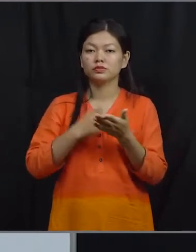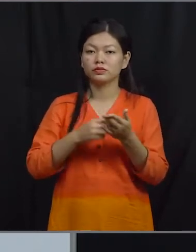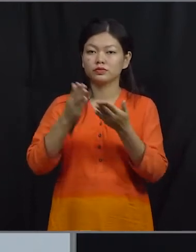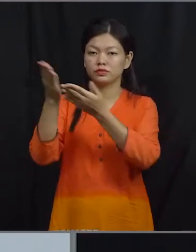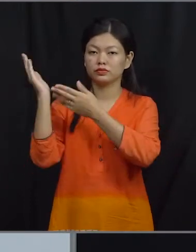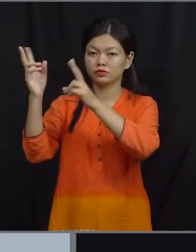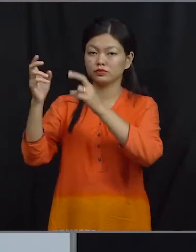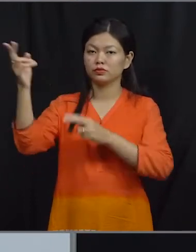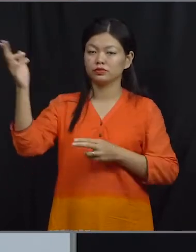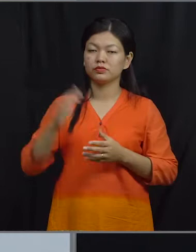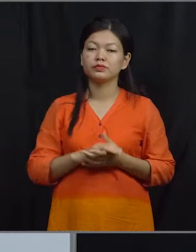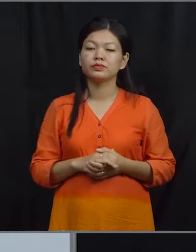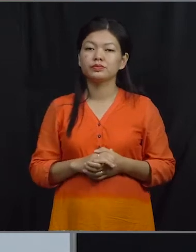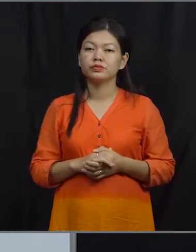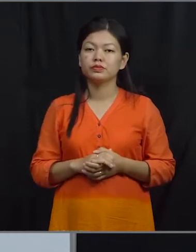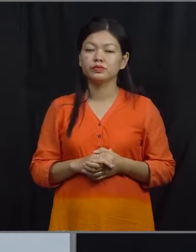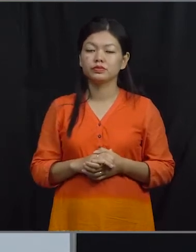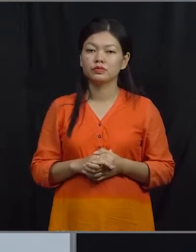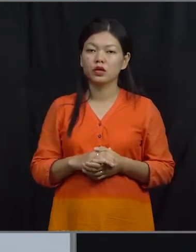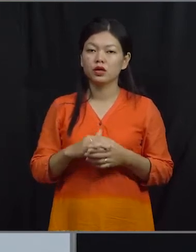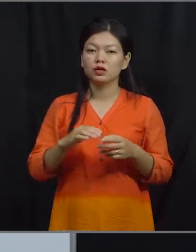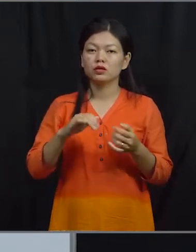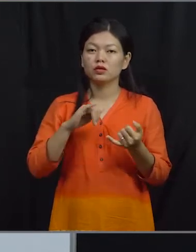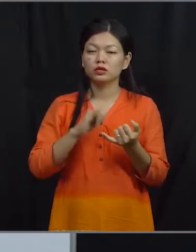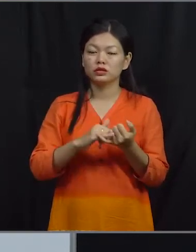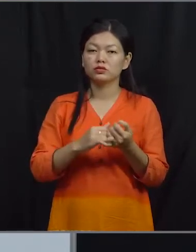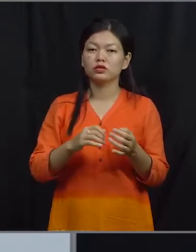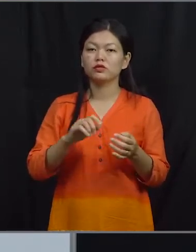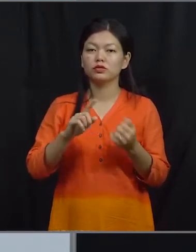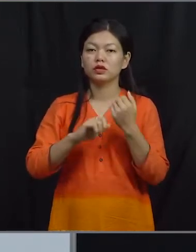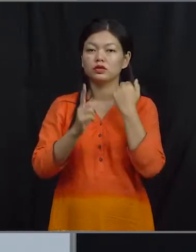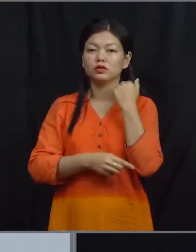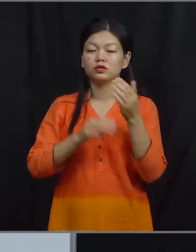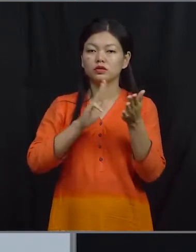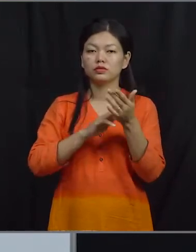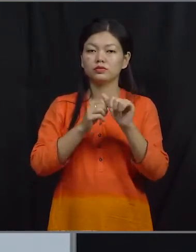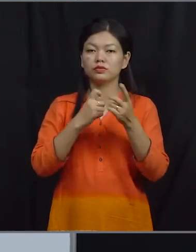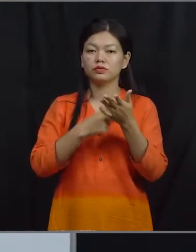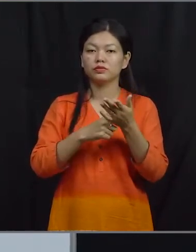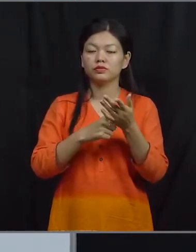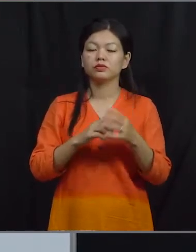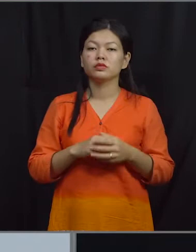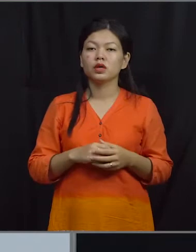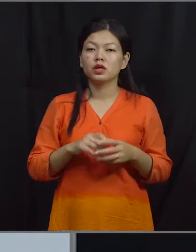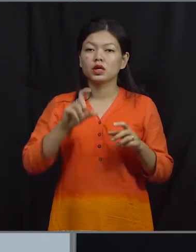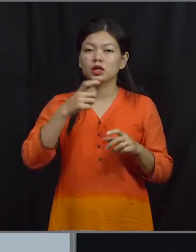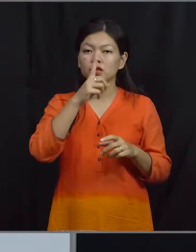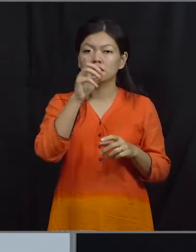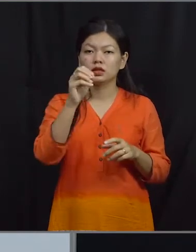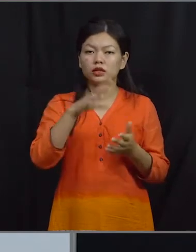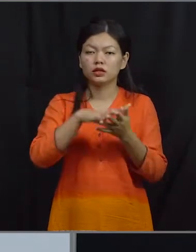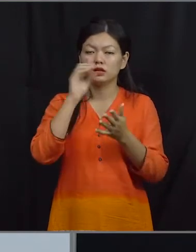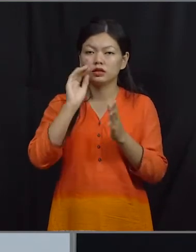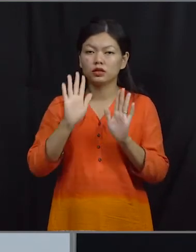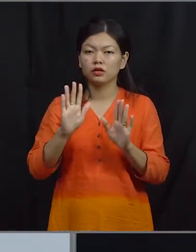a matrix. System of linear equations you have already studied in your lower class, in class 10, that is for only two equations with